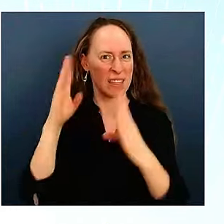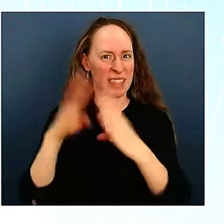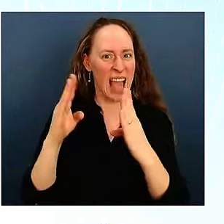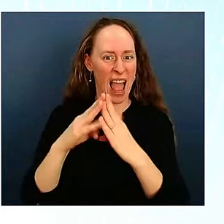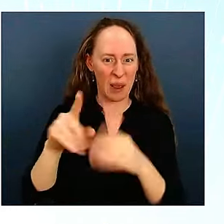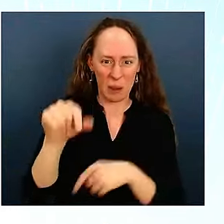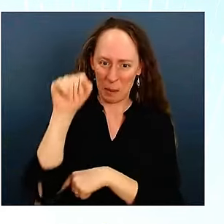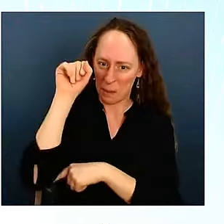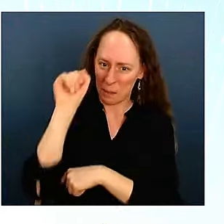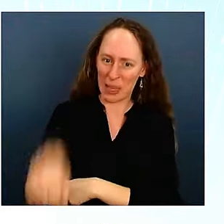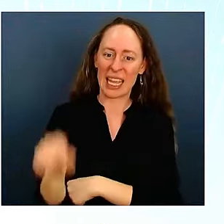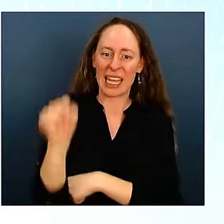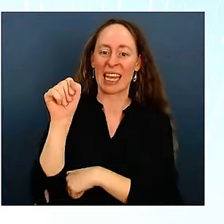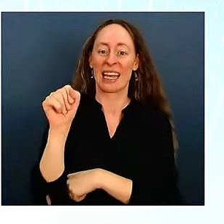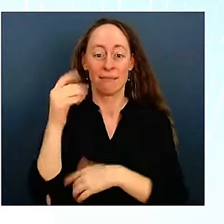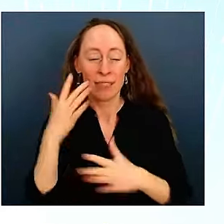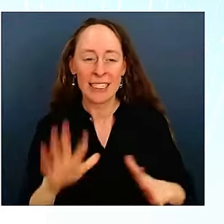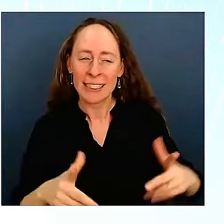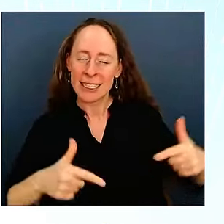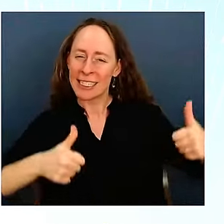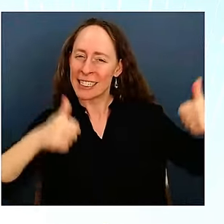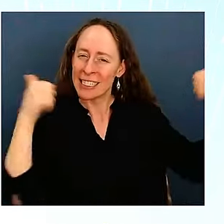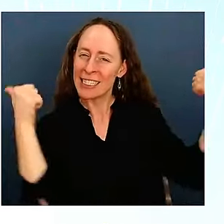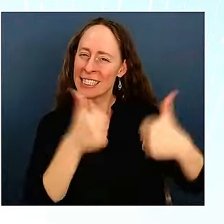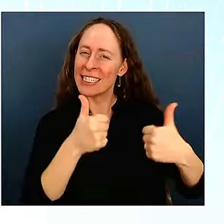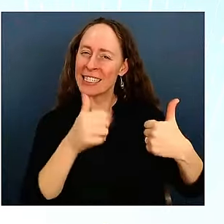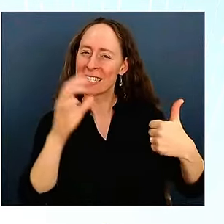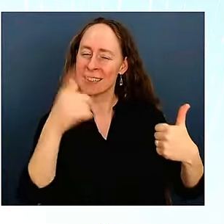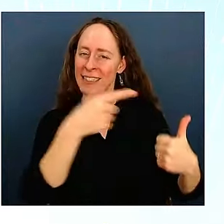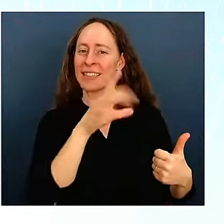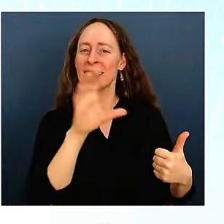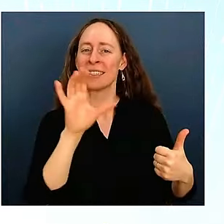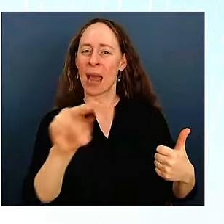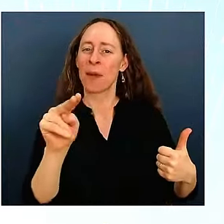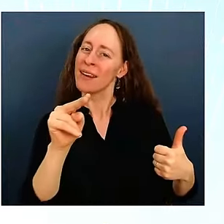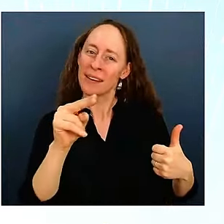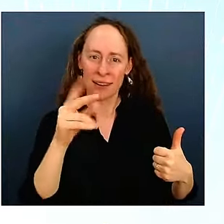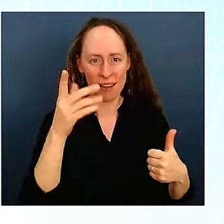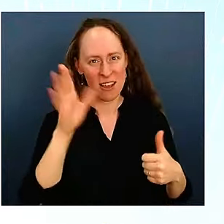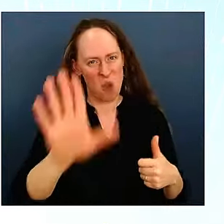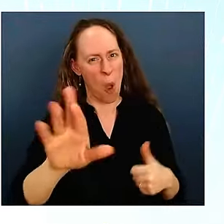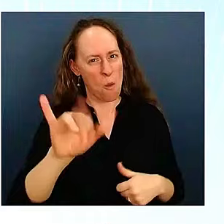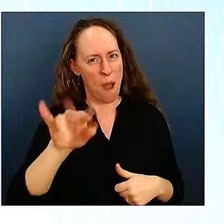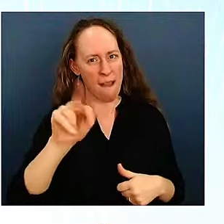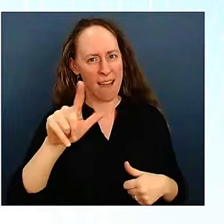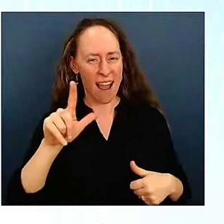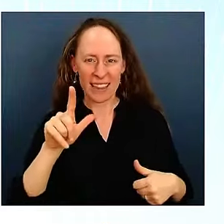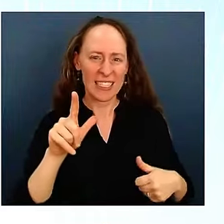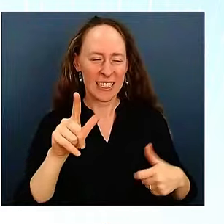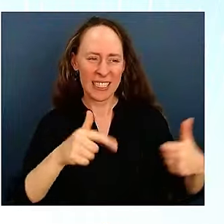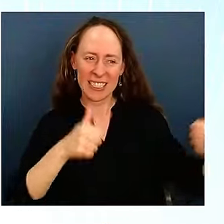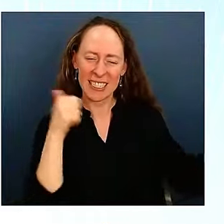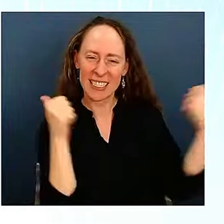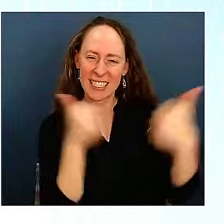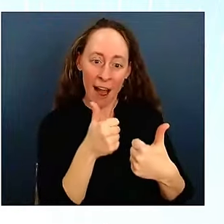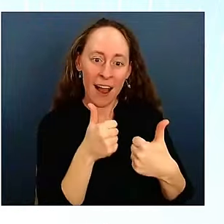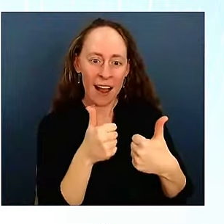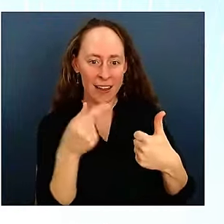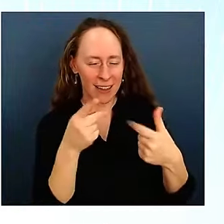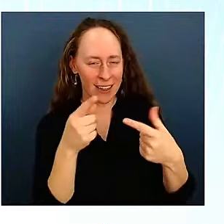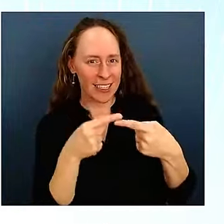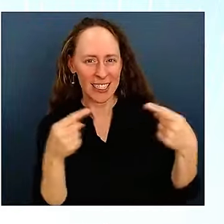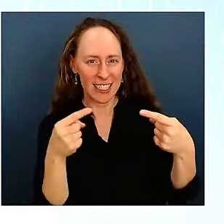rivals, came back from 2-0 down at the half to win 3-2 in extra time.